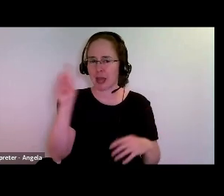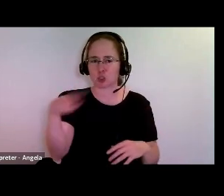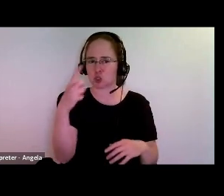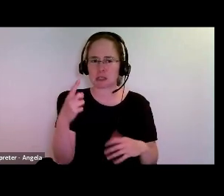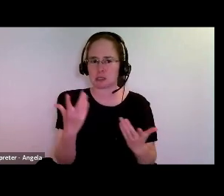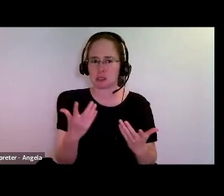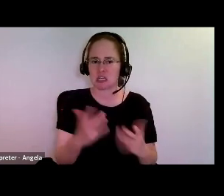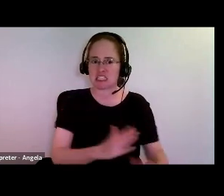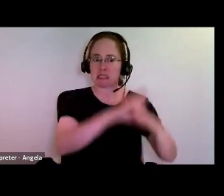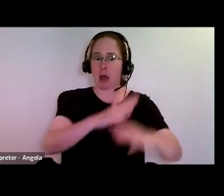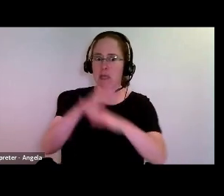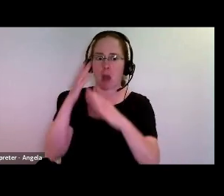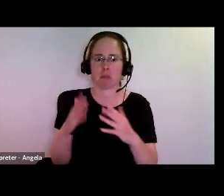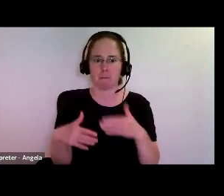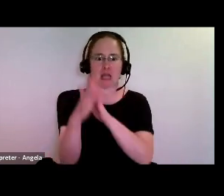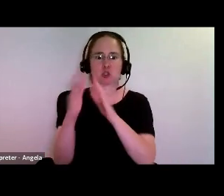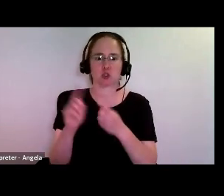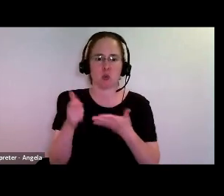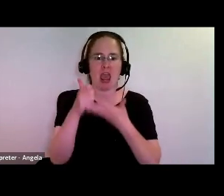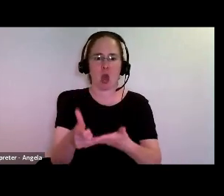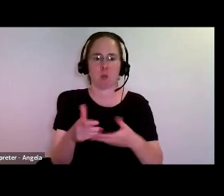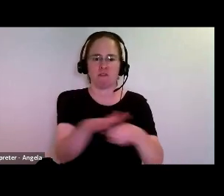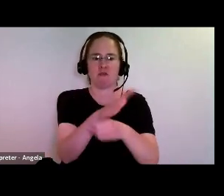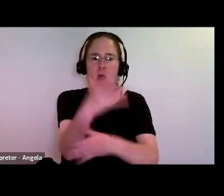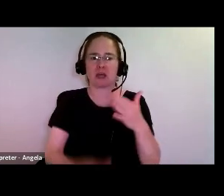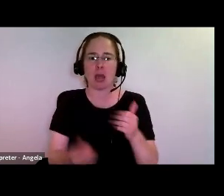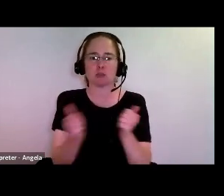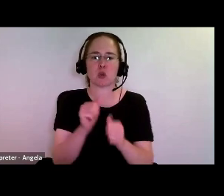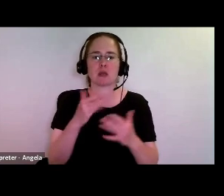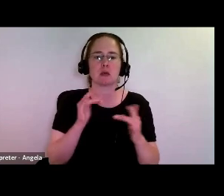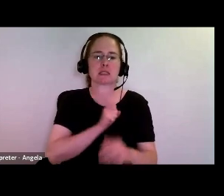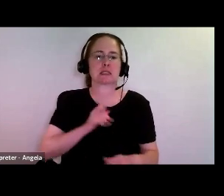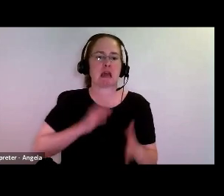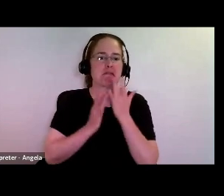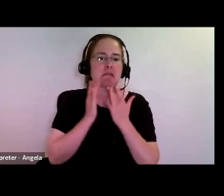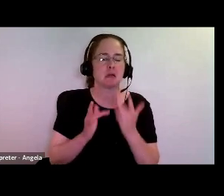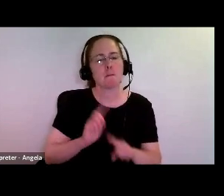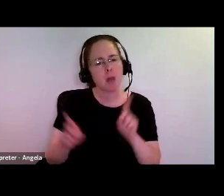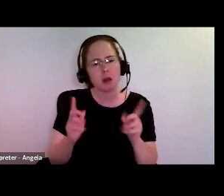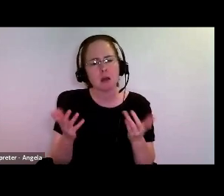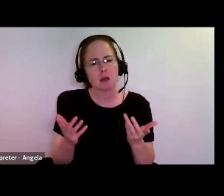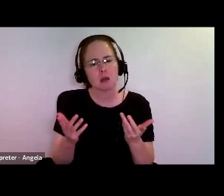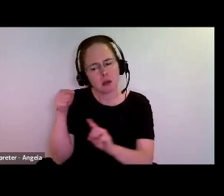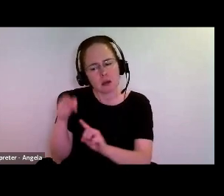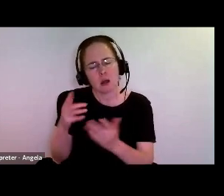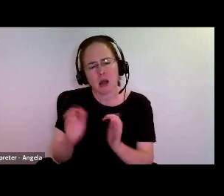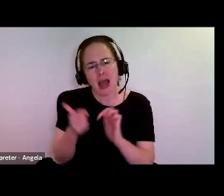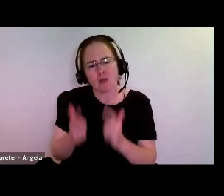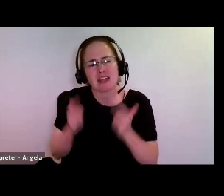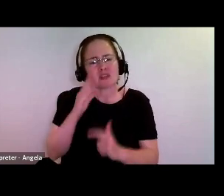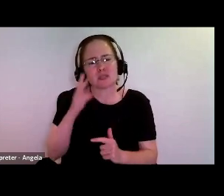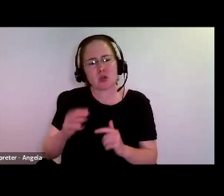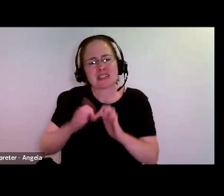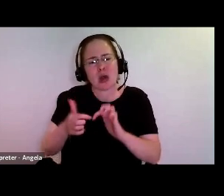stopgap measures to help fill in the gaps with workforce, but rather how does lived experience redefine our